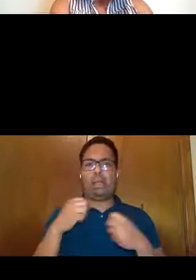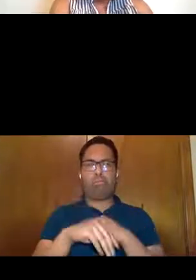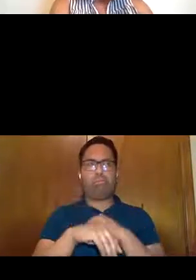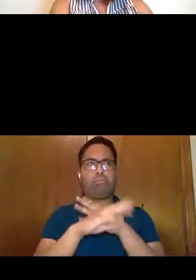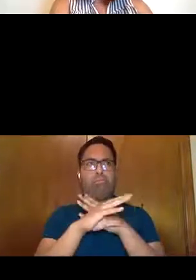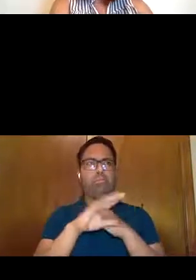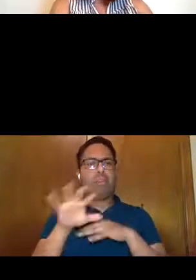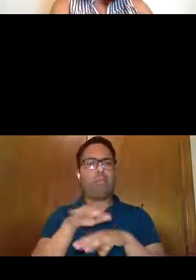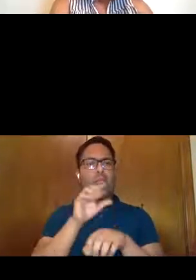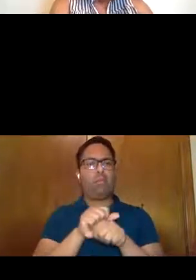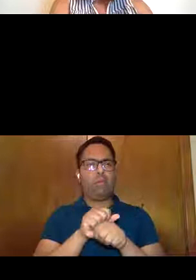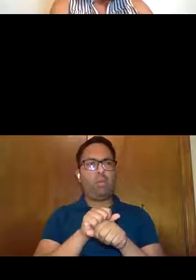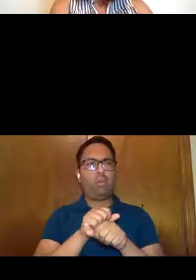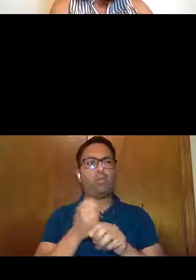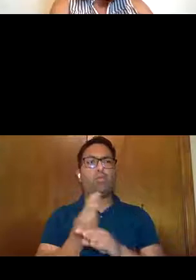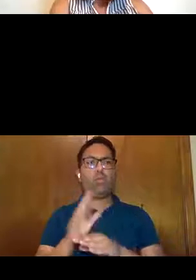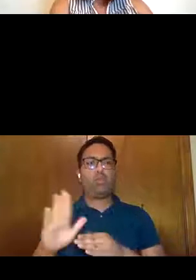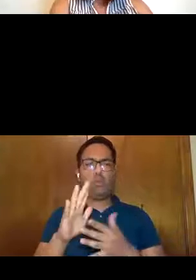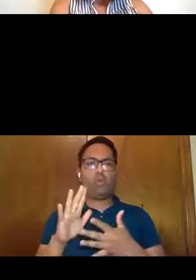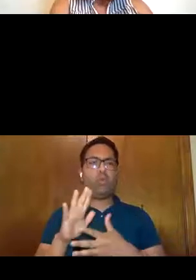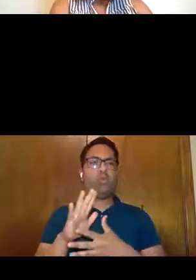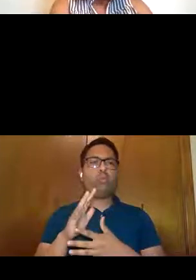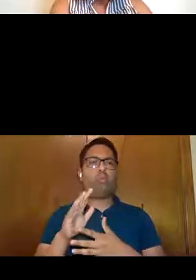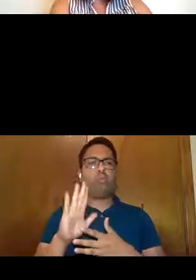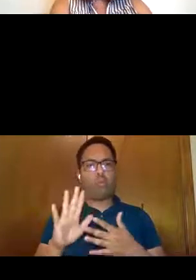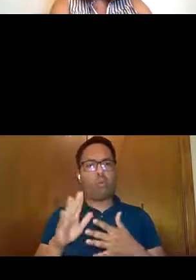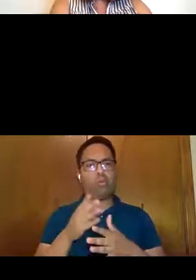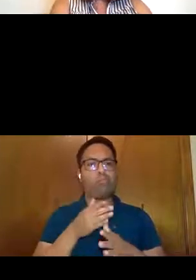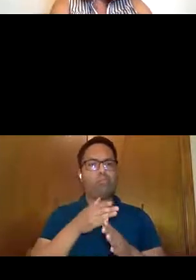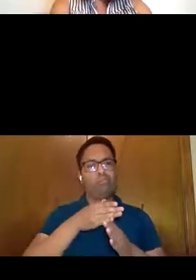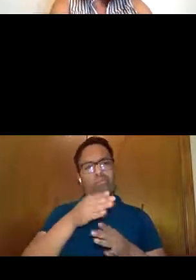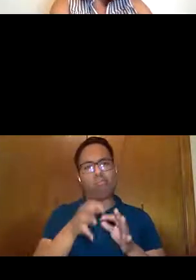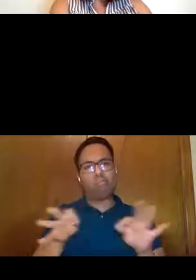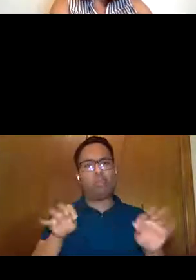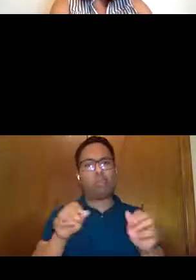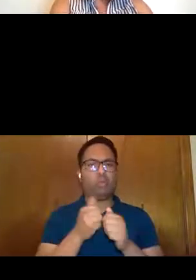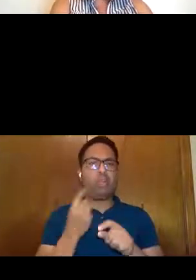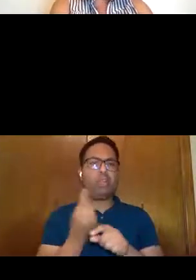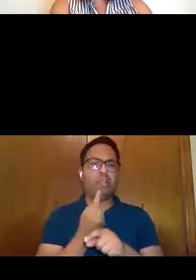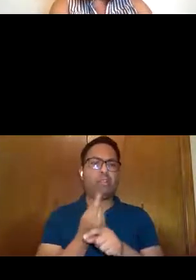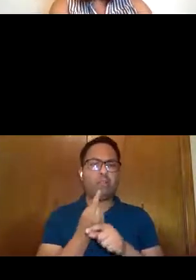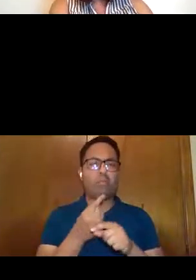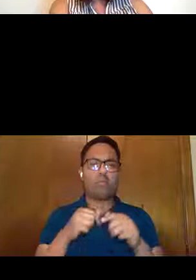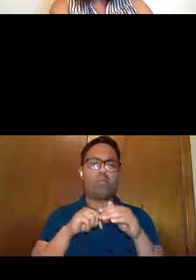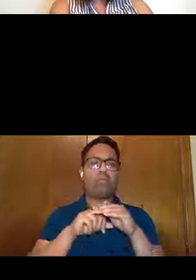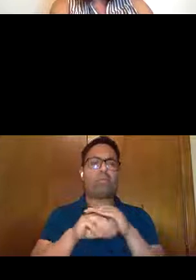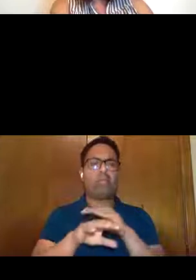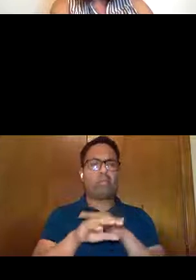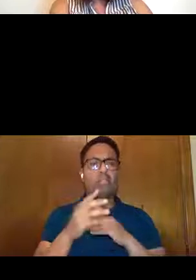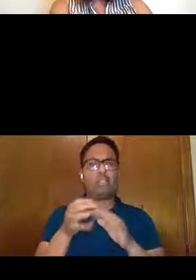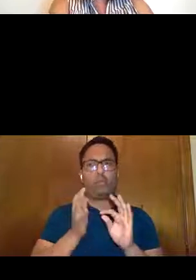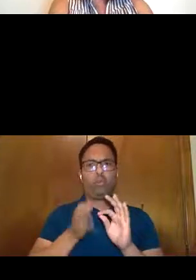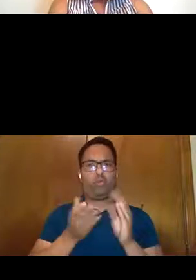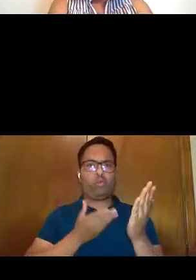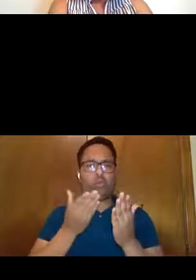language with effective and adequate interpretation services. Remember, it's your job to